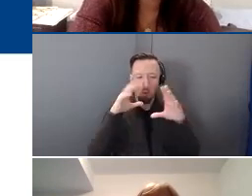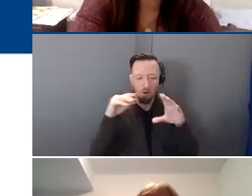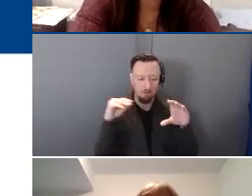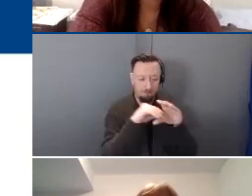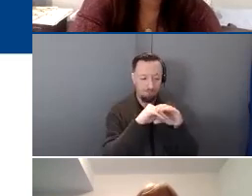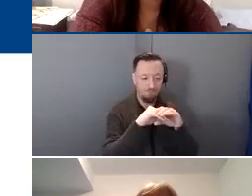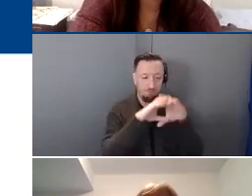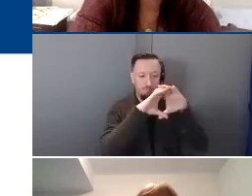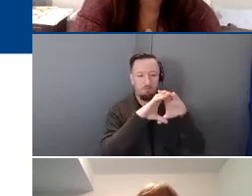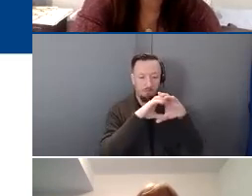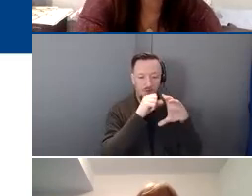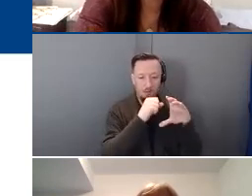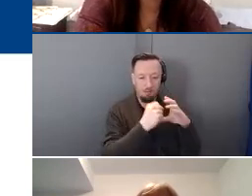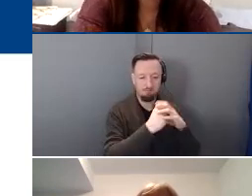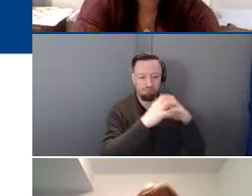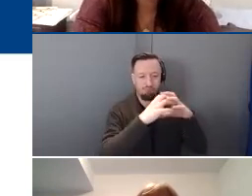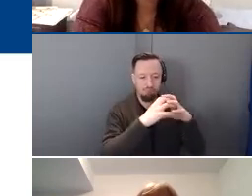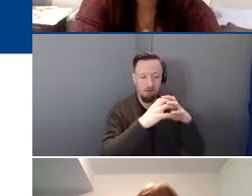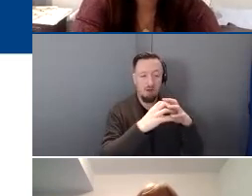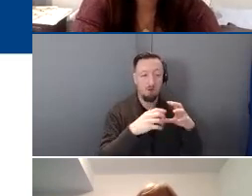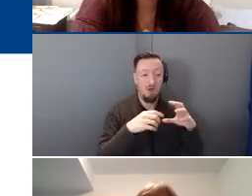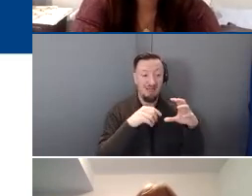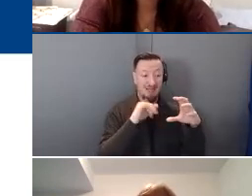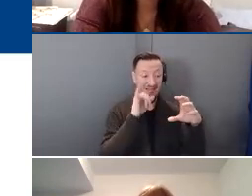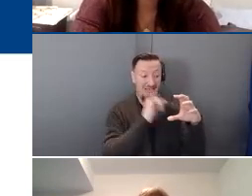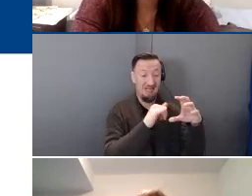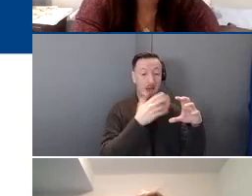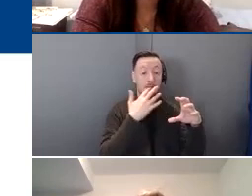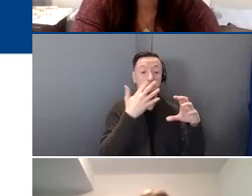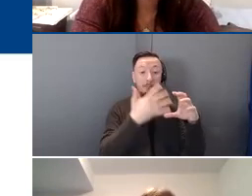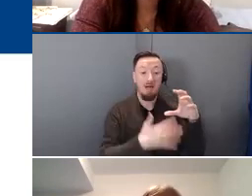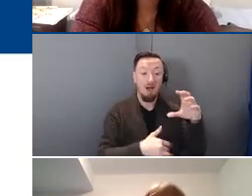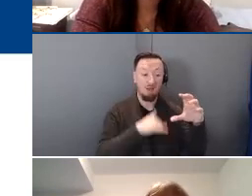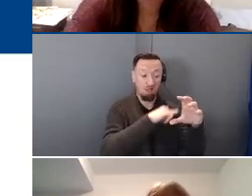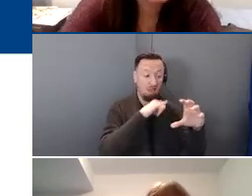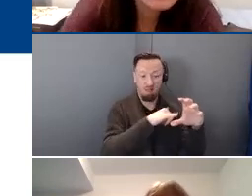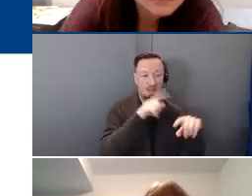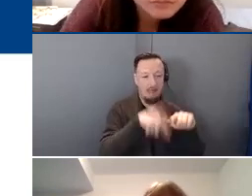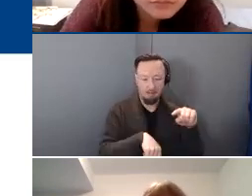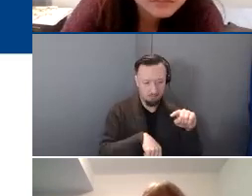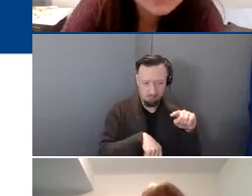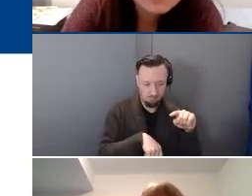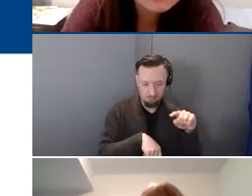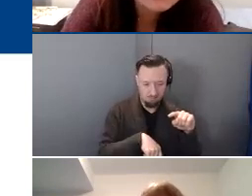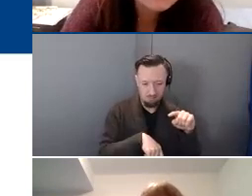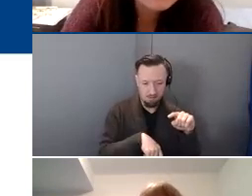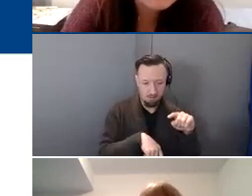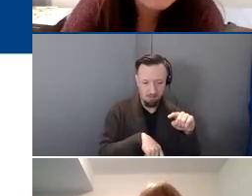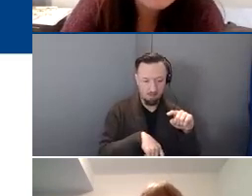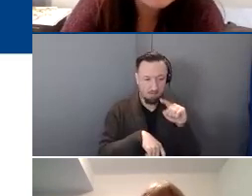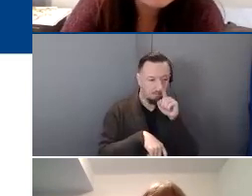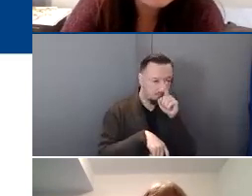off that appendage so that that blood cannot collect in that area. And so here's our new codes for